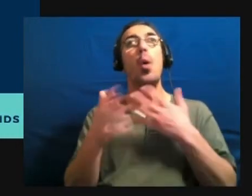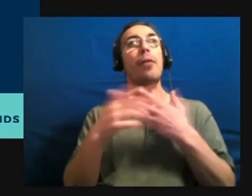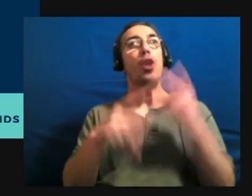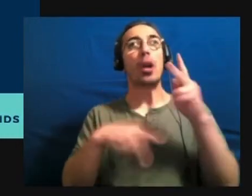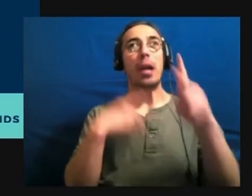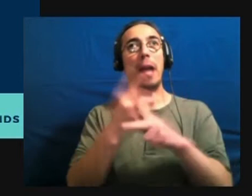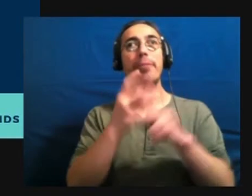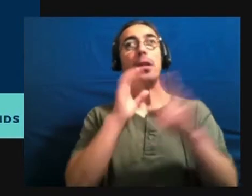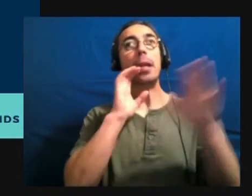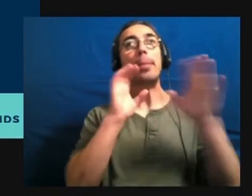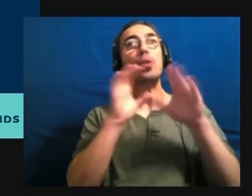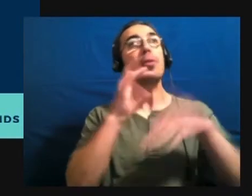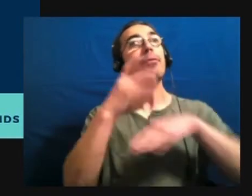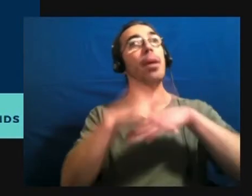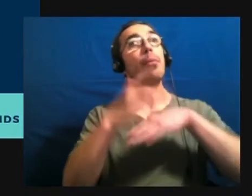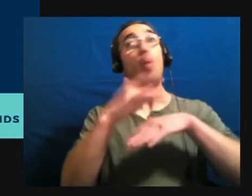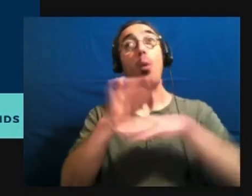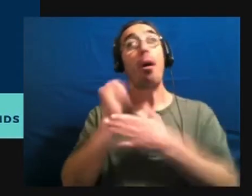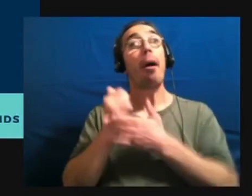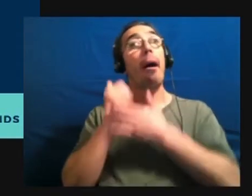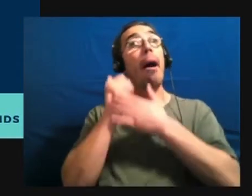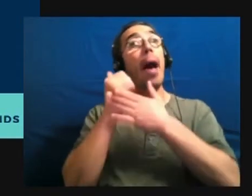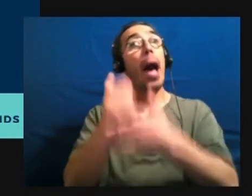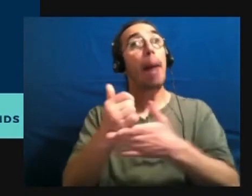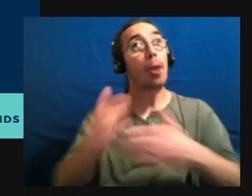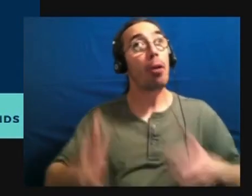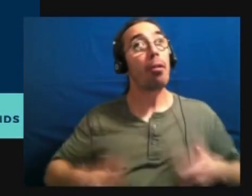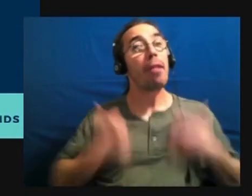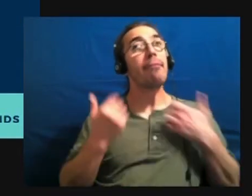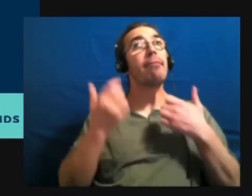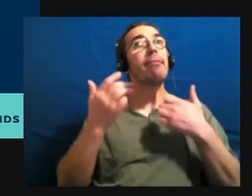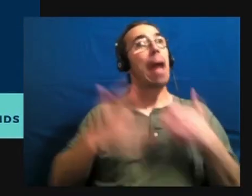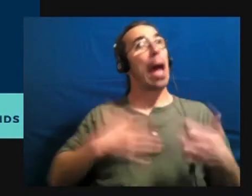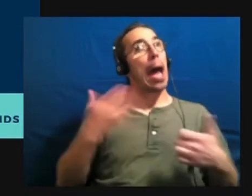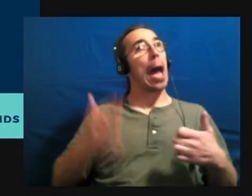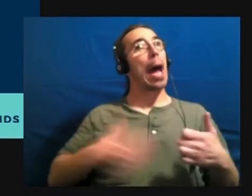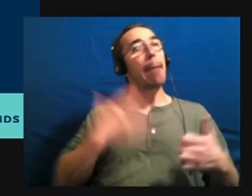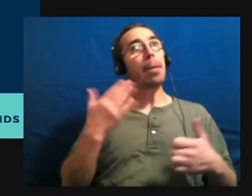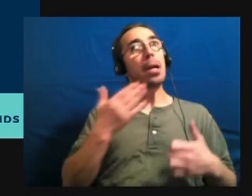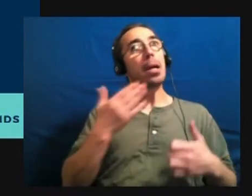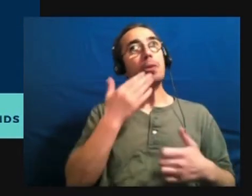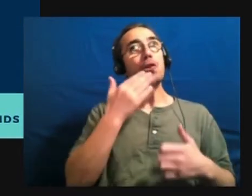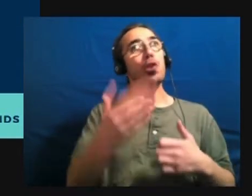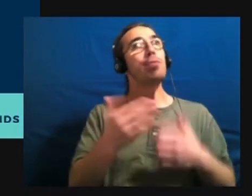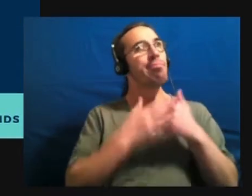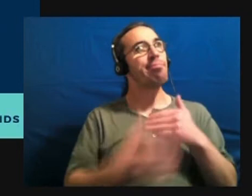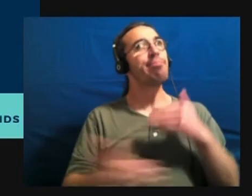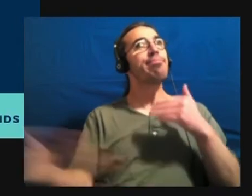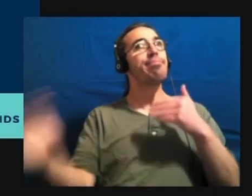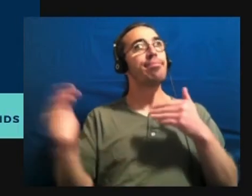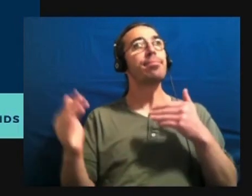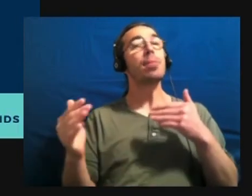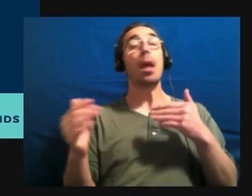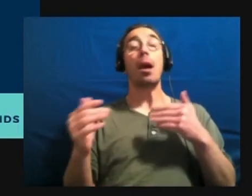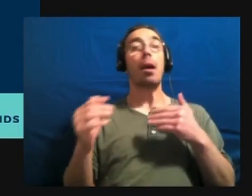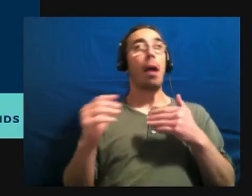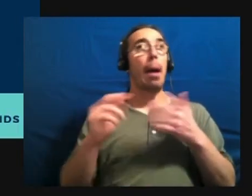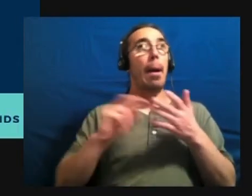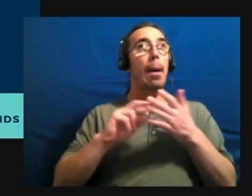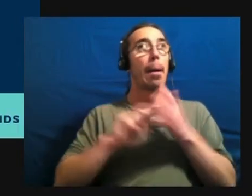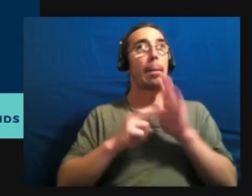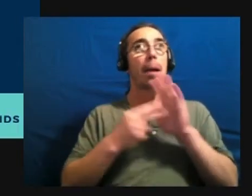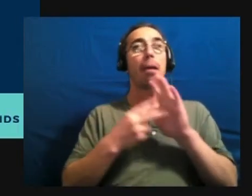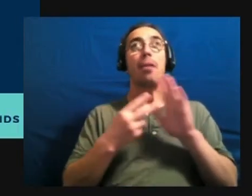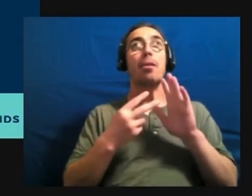communication will help them live happy, good lives. And there's not as much research about